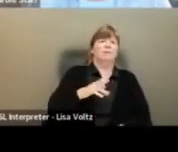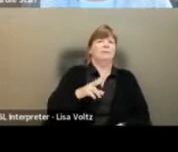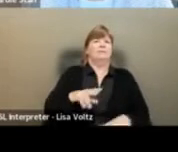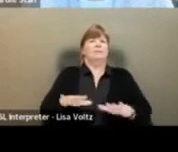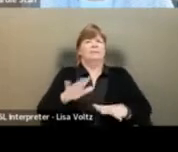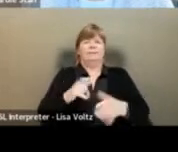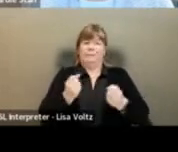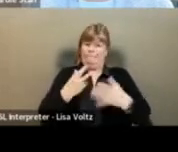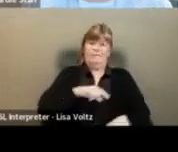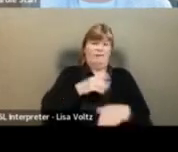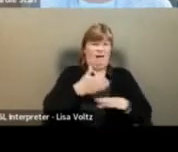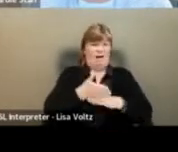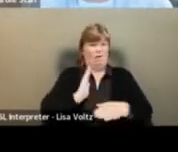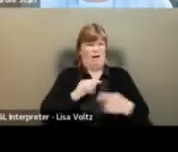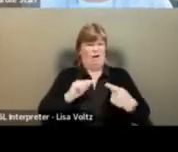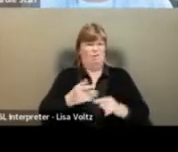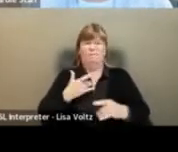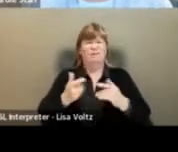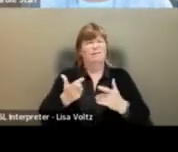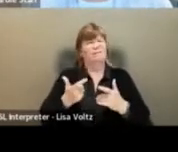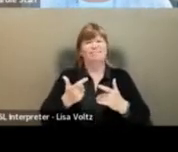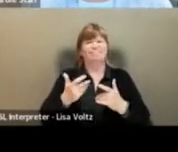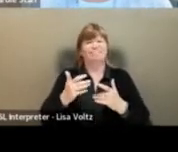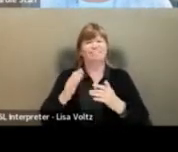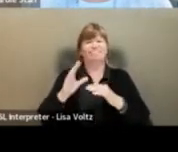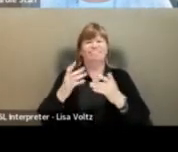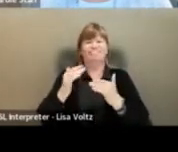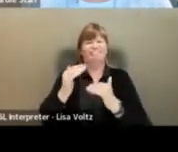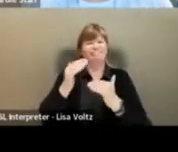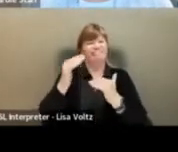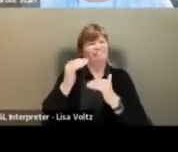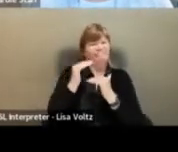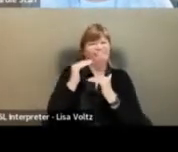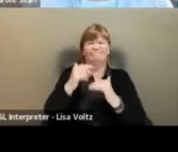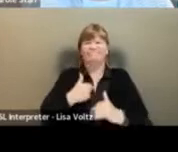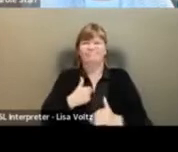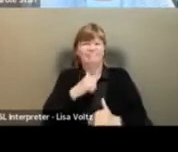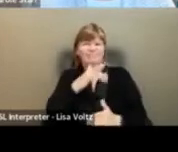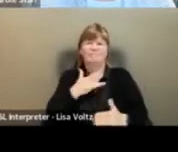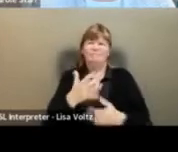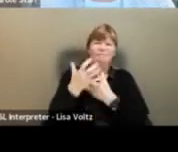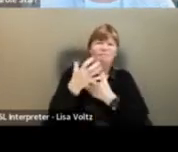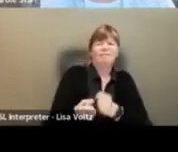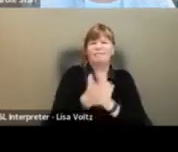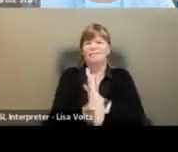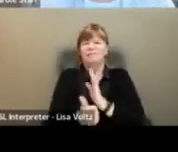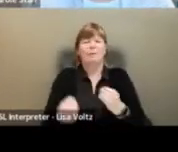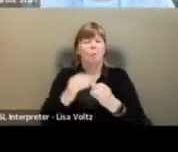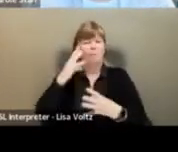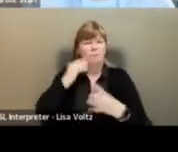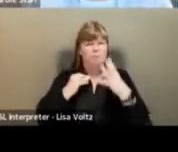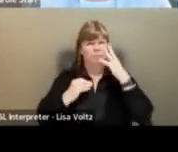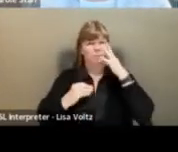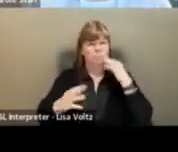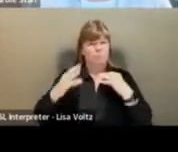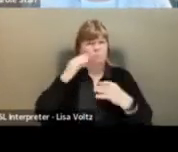many of us after our injuries, we feel less than. We don't feel competent anymore. And the more experiences we have that